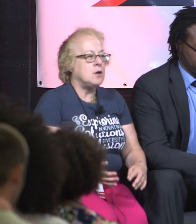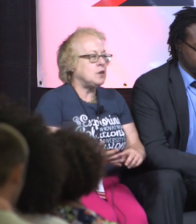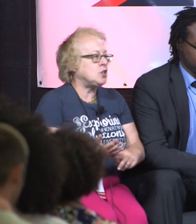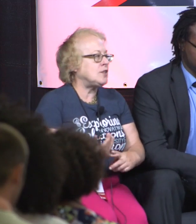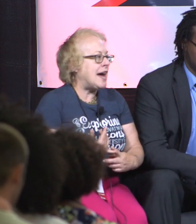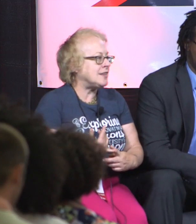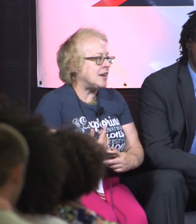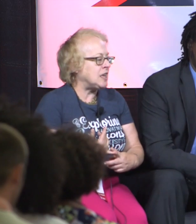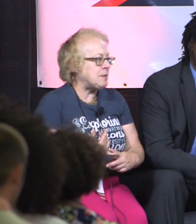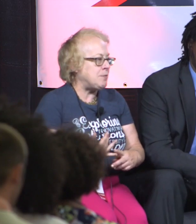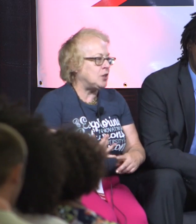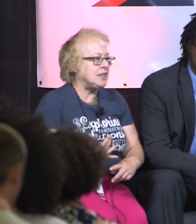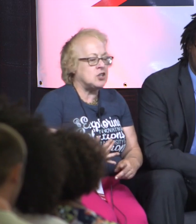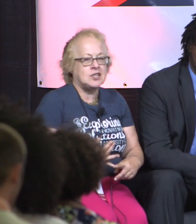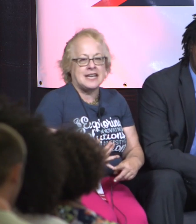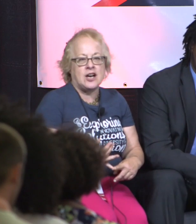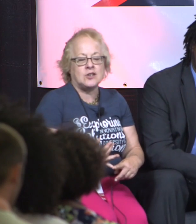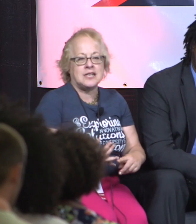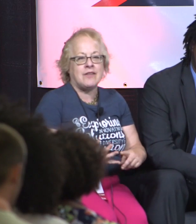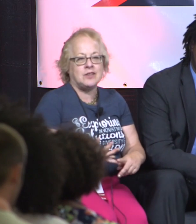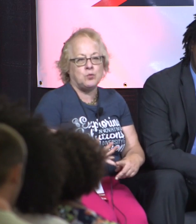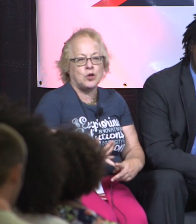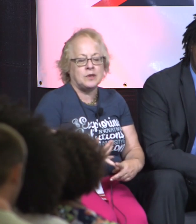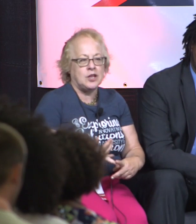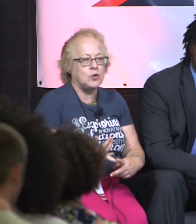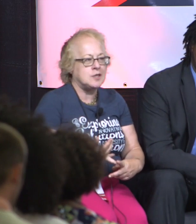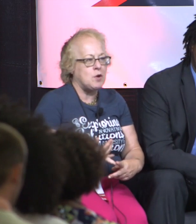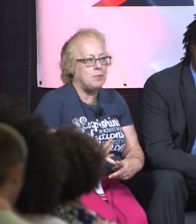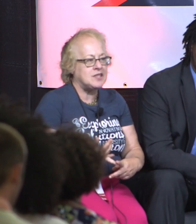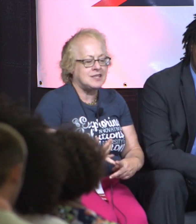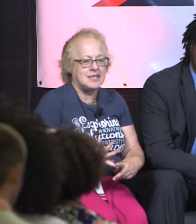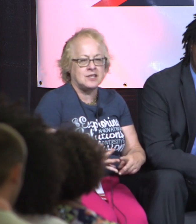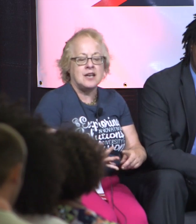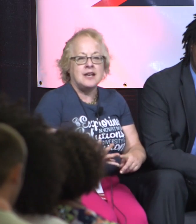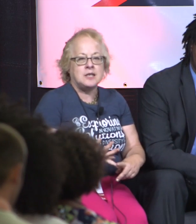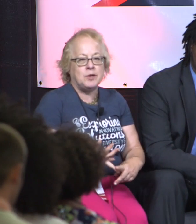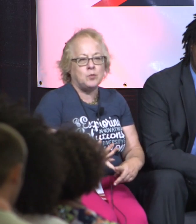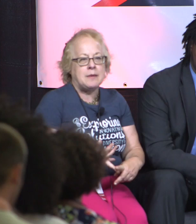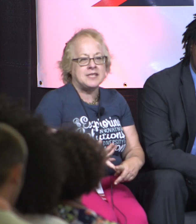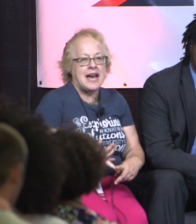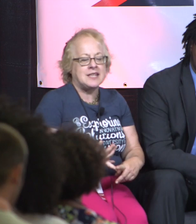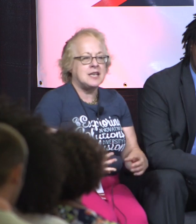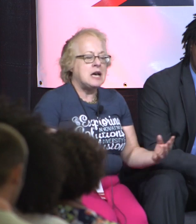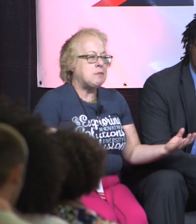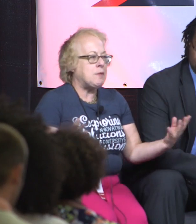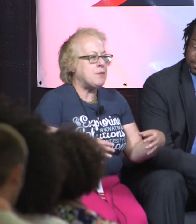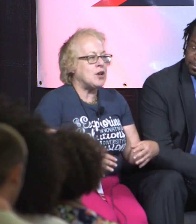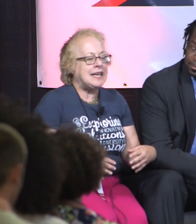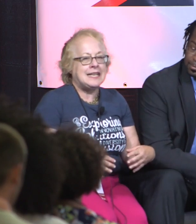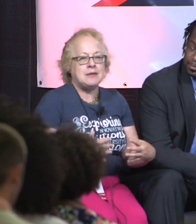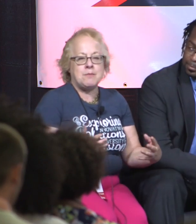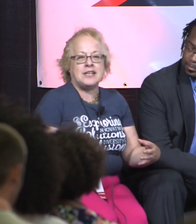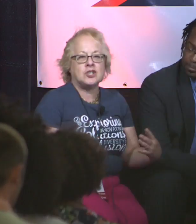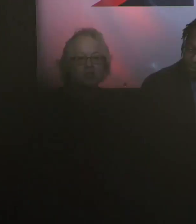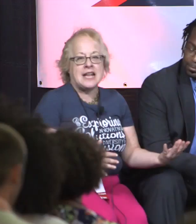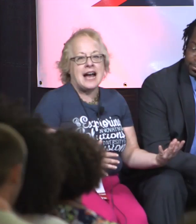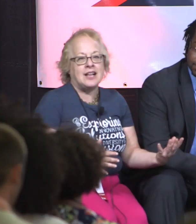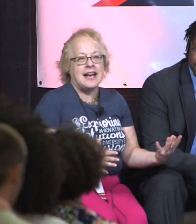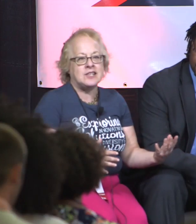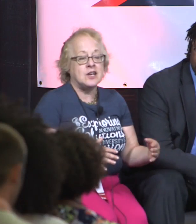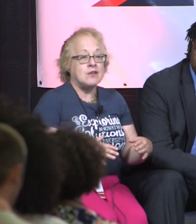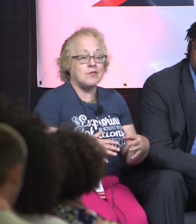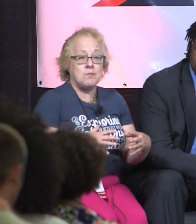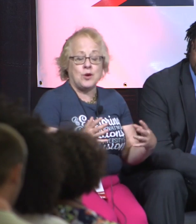them. We do that not only by building their skills and having them work with local small businesses to build websites, but by bringing in mentors